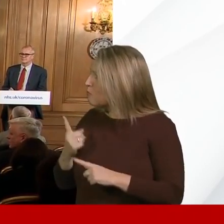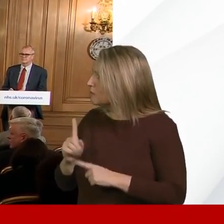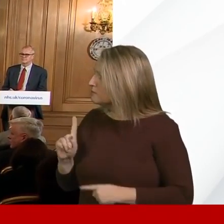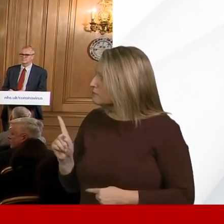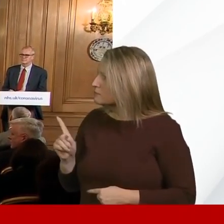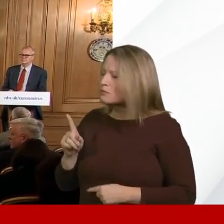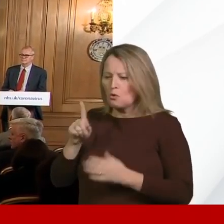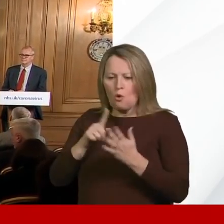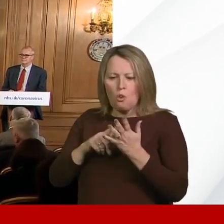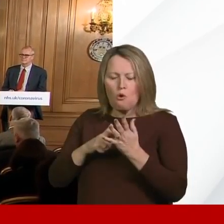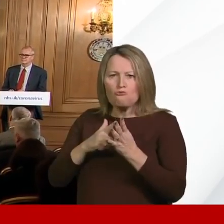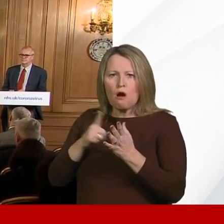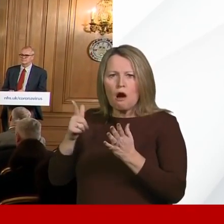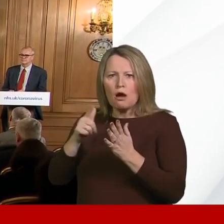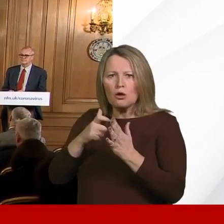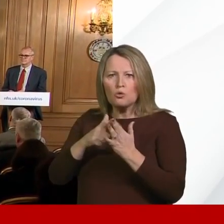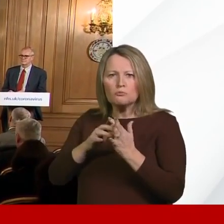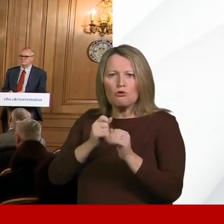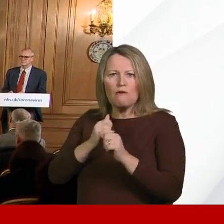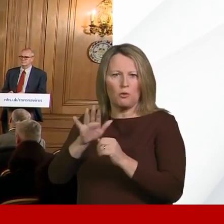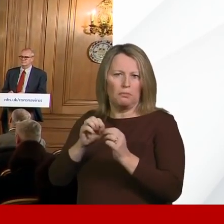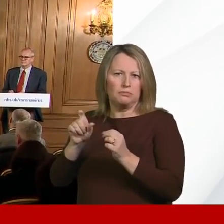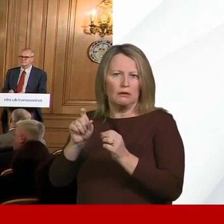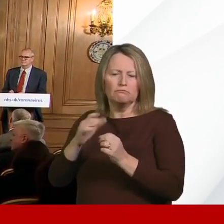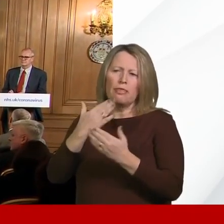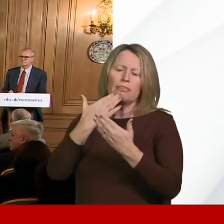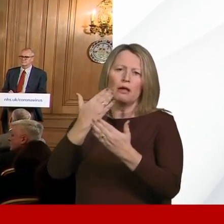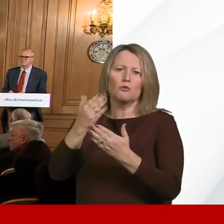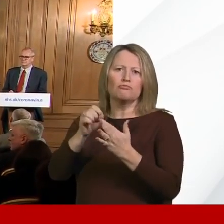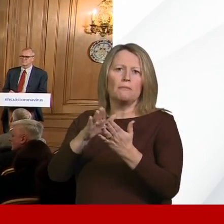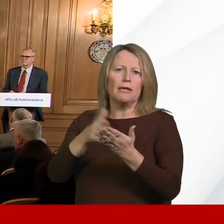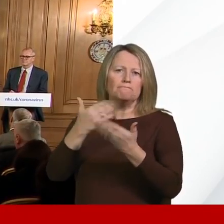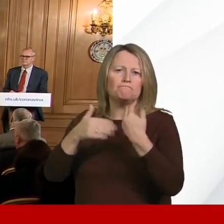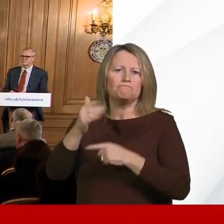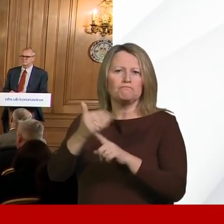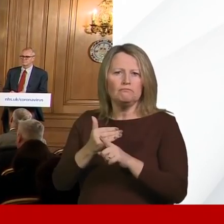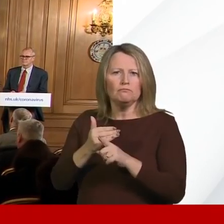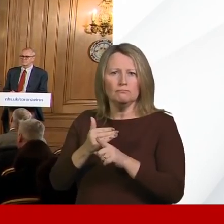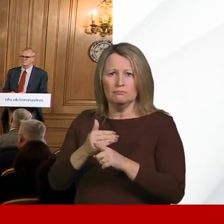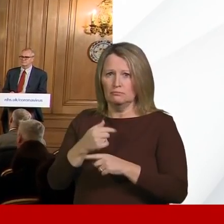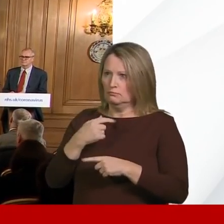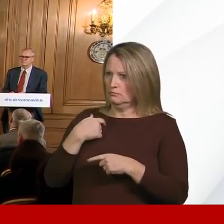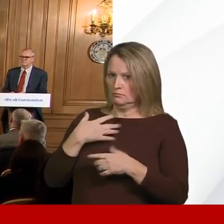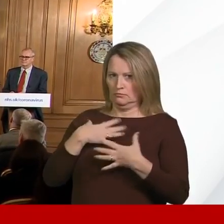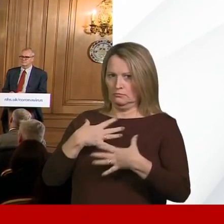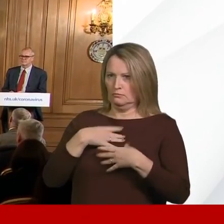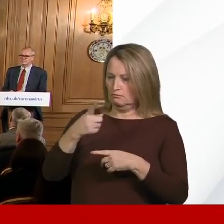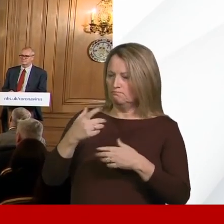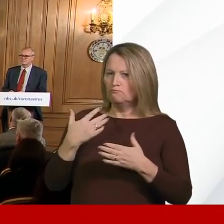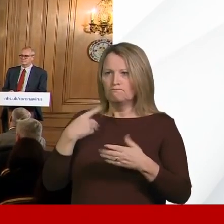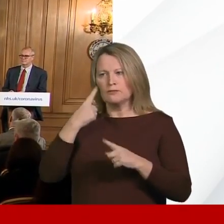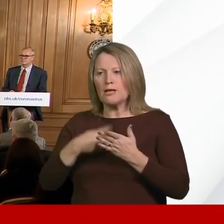decision. Families will wonder, maybe more than anything else tonight, how long these closures might last. Sure. Can you give us